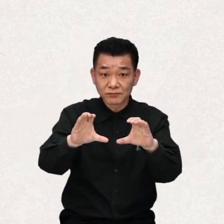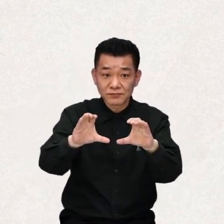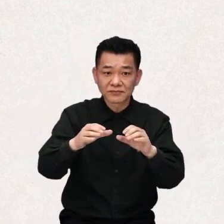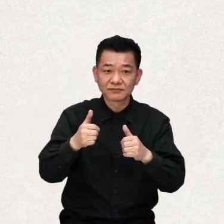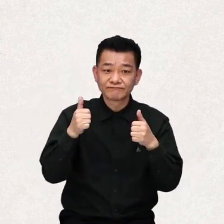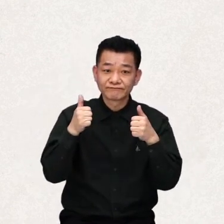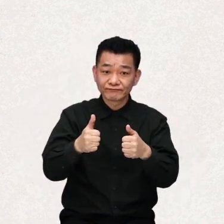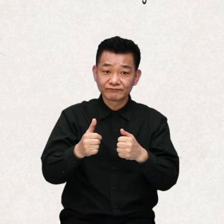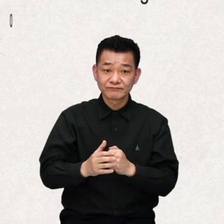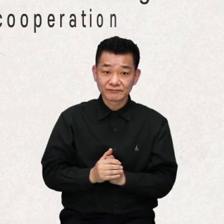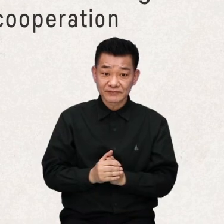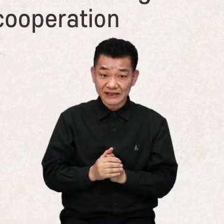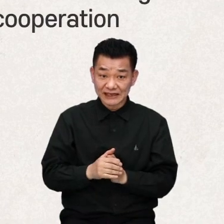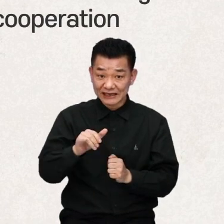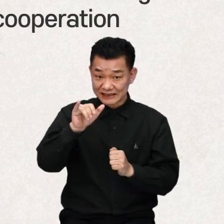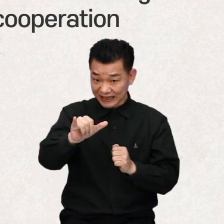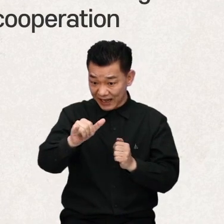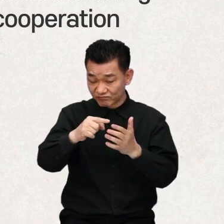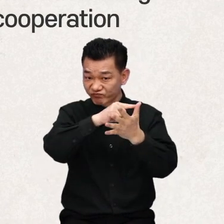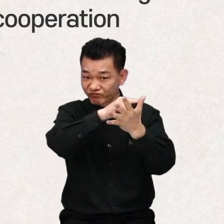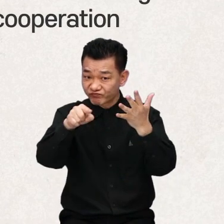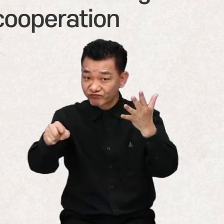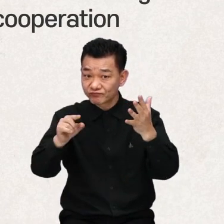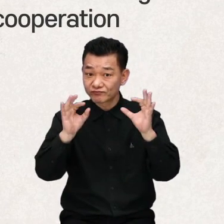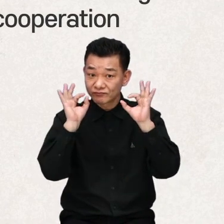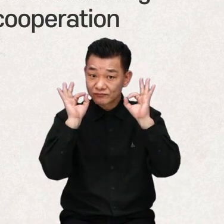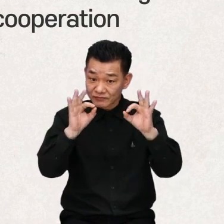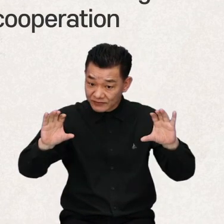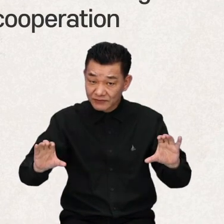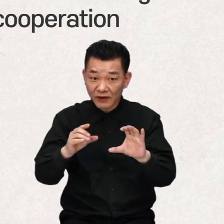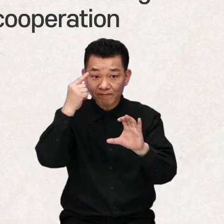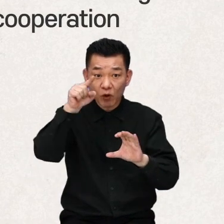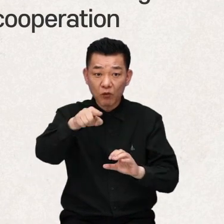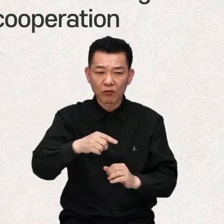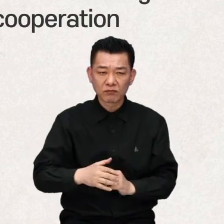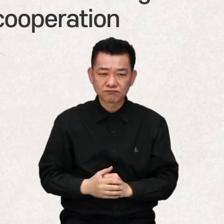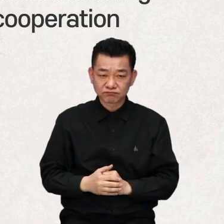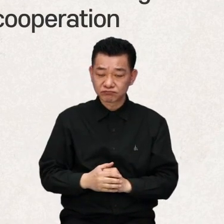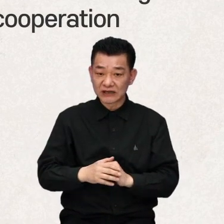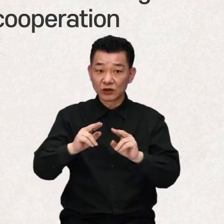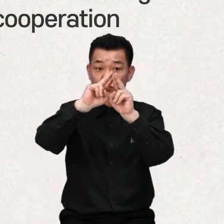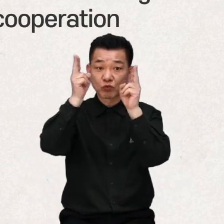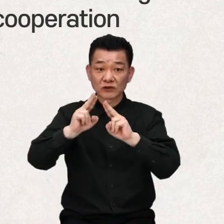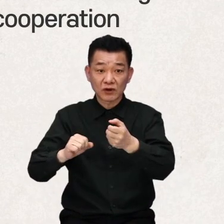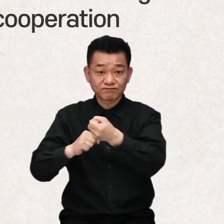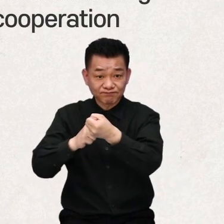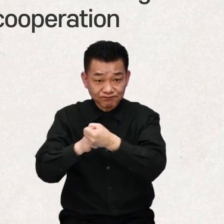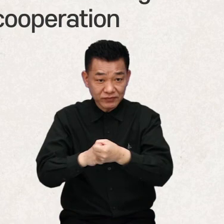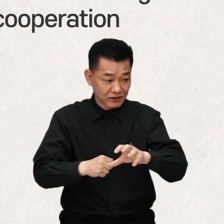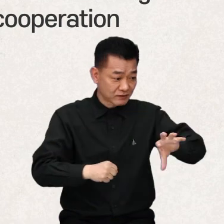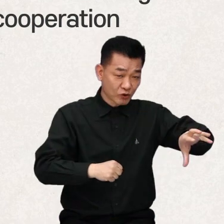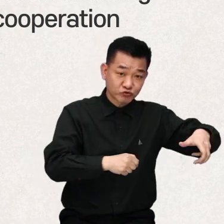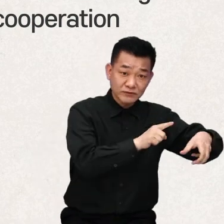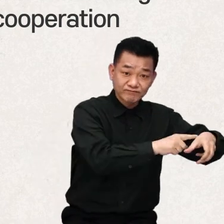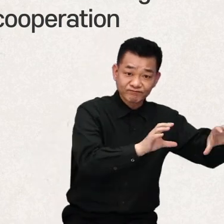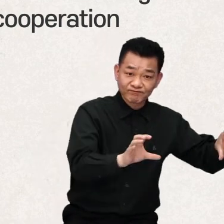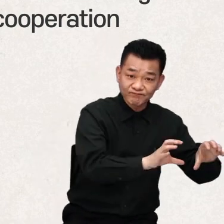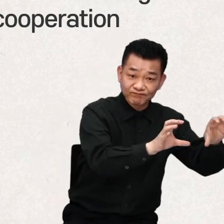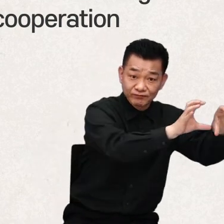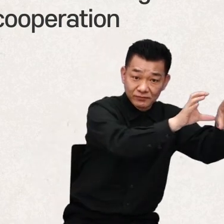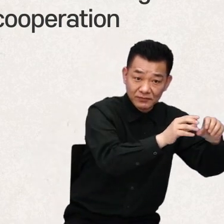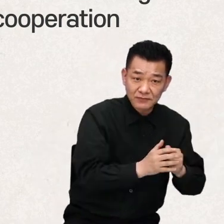mandate. Additionally, the committee shall consider ways and means of enhancing national capacities, including